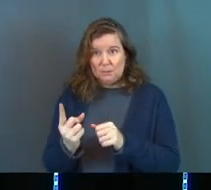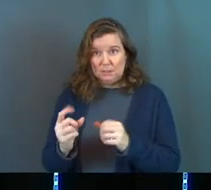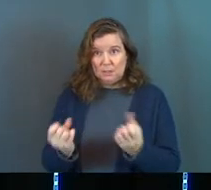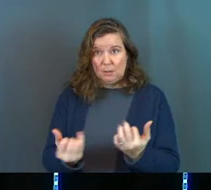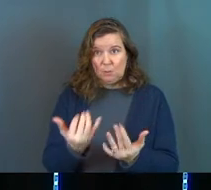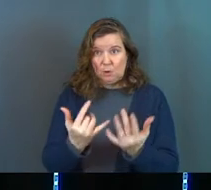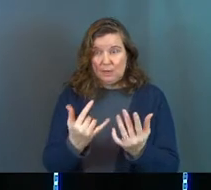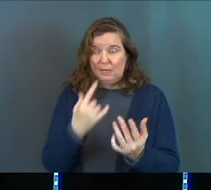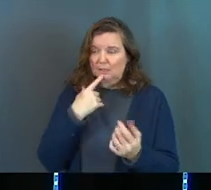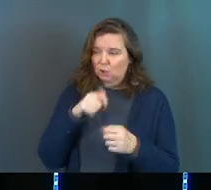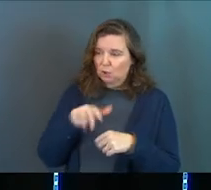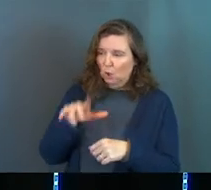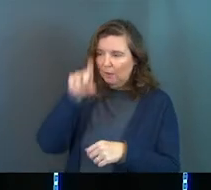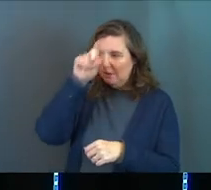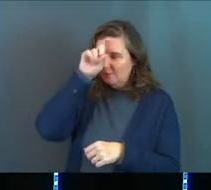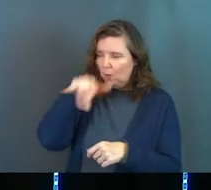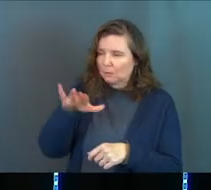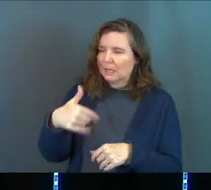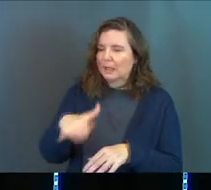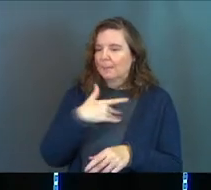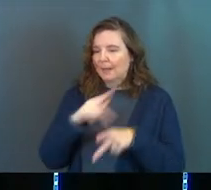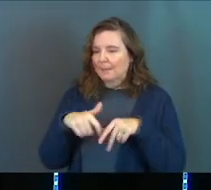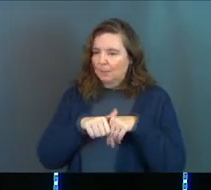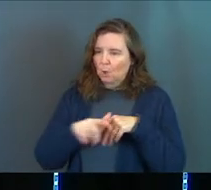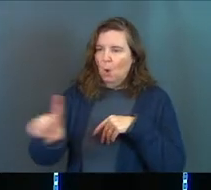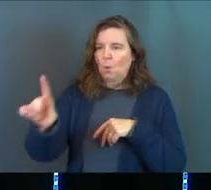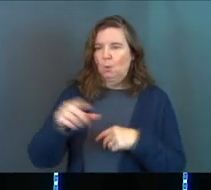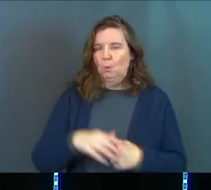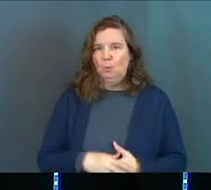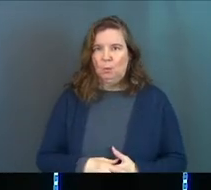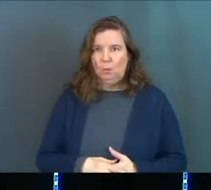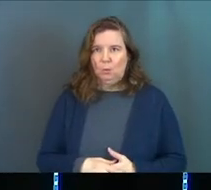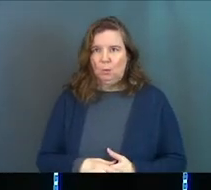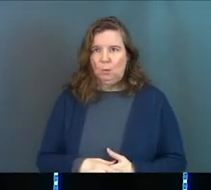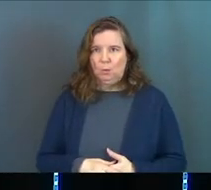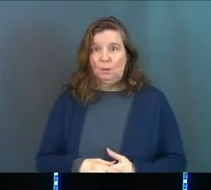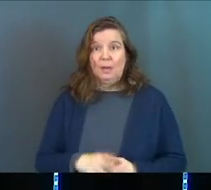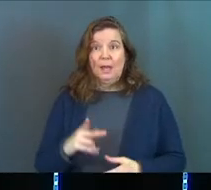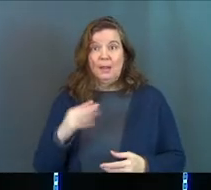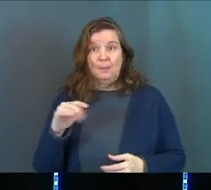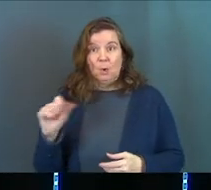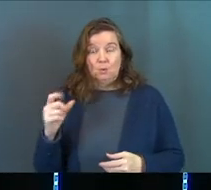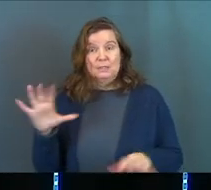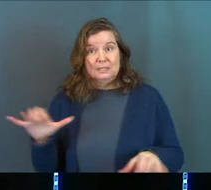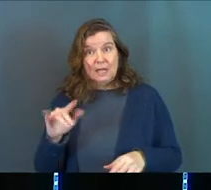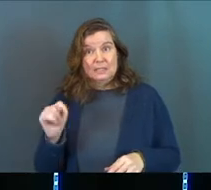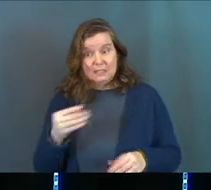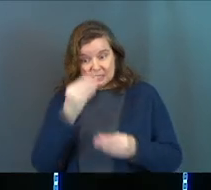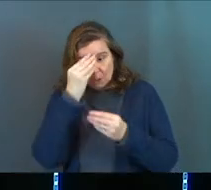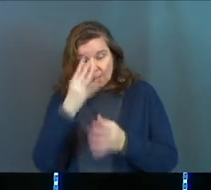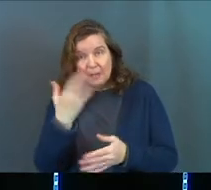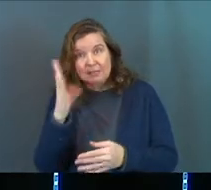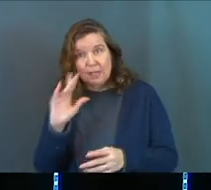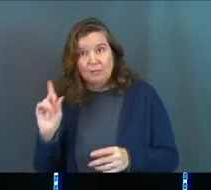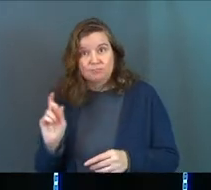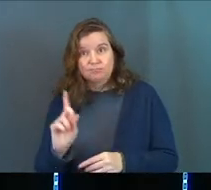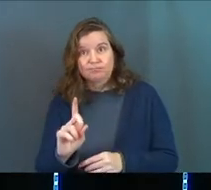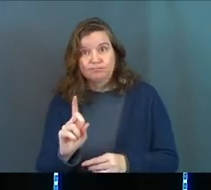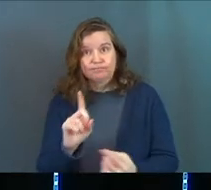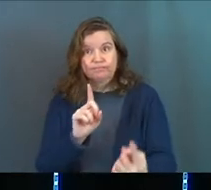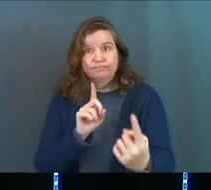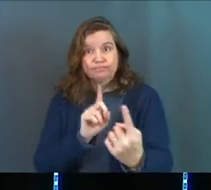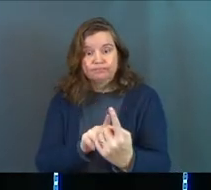and God tells him, go in front of Pharaoh and say, let my people go. And then Moses does it. He obeys God. The